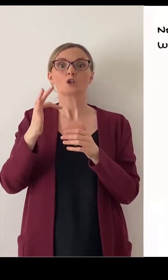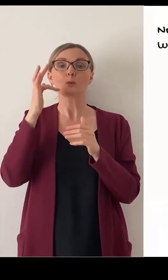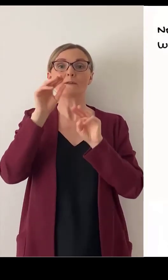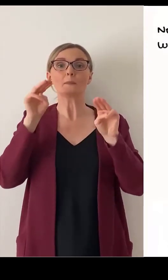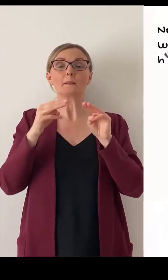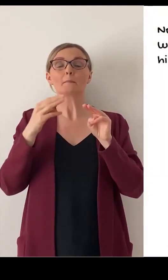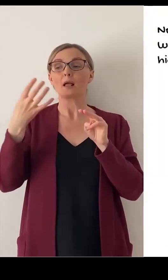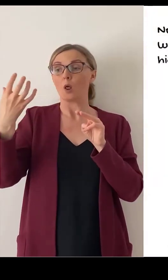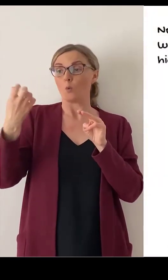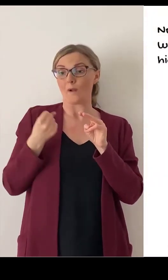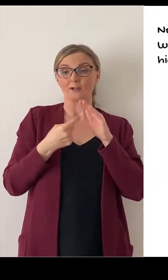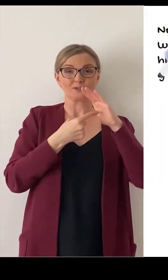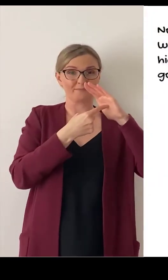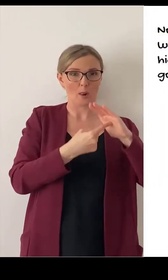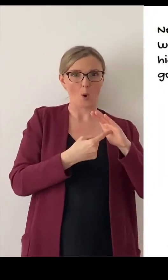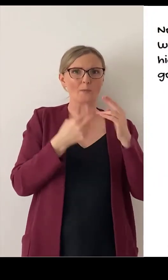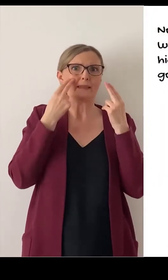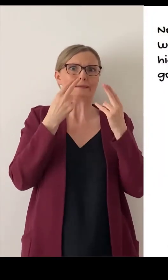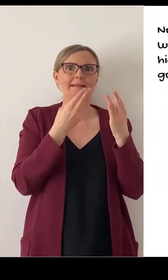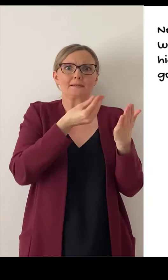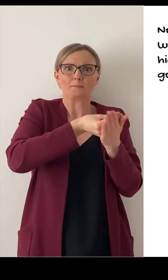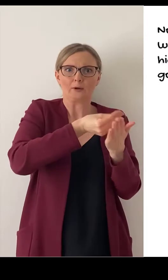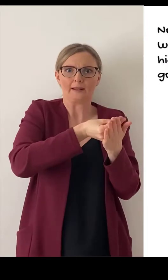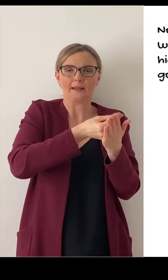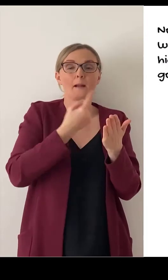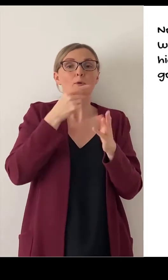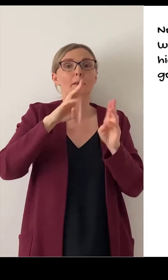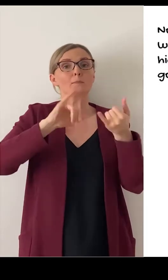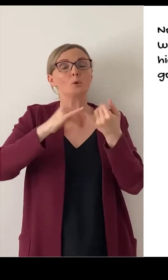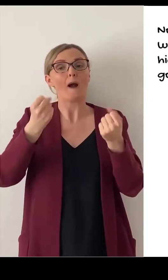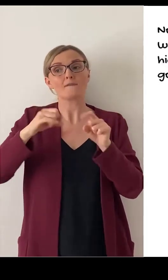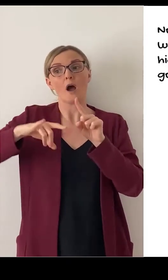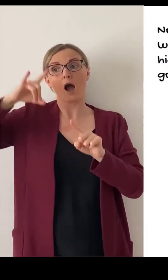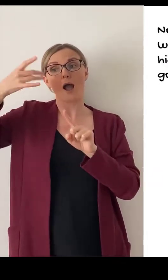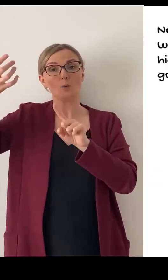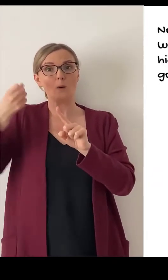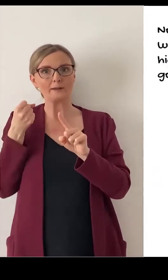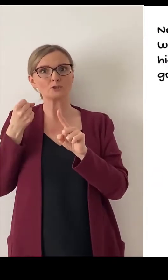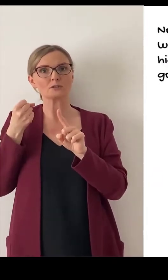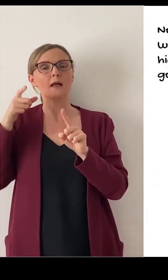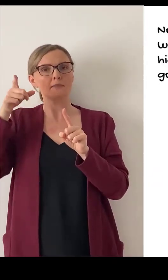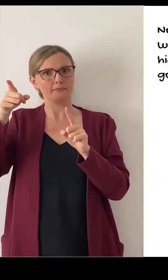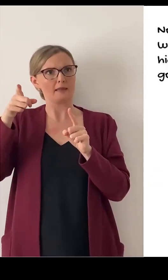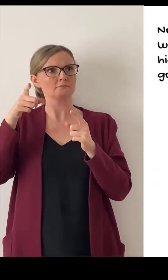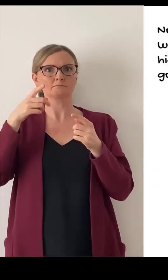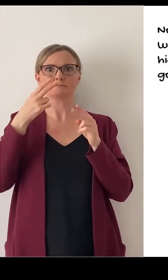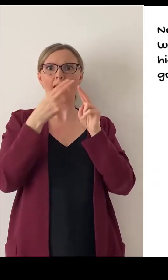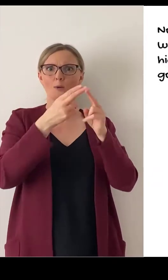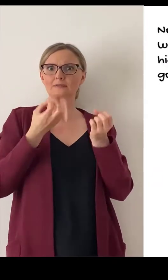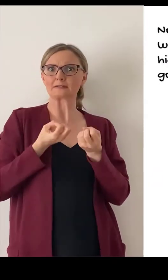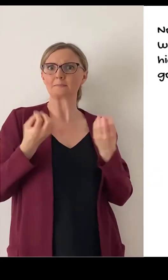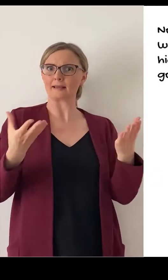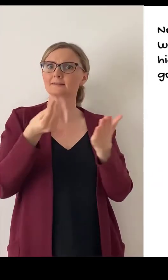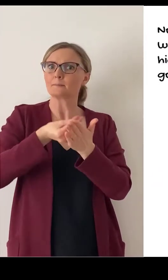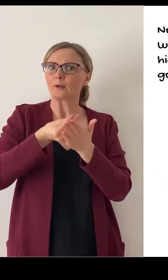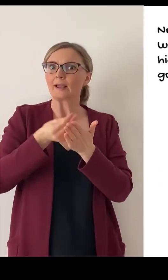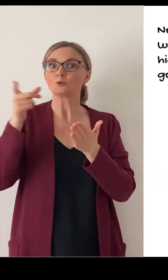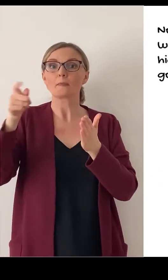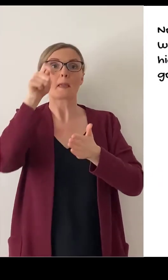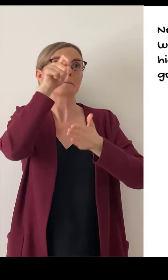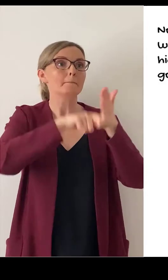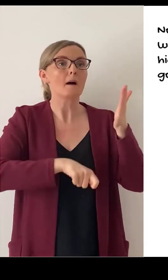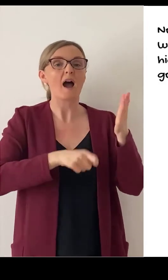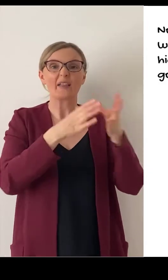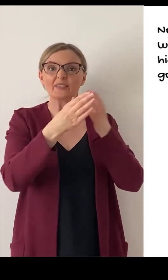money. So they go ahead and spend, they consume. When they consume on goods, they consume on